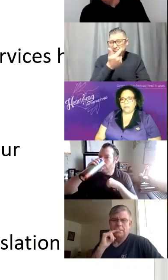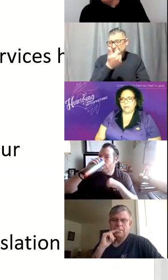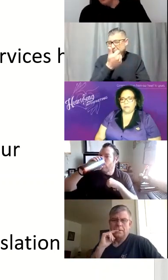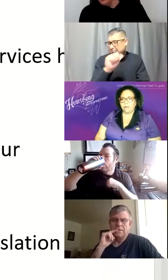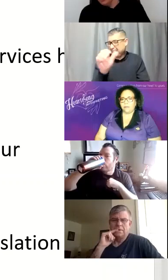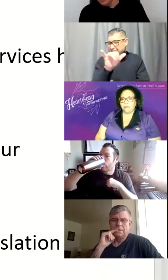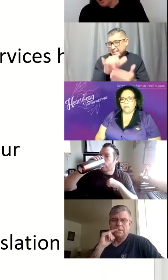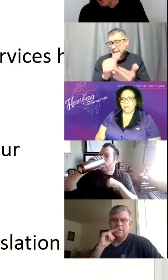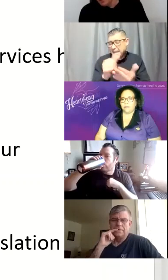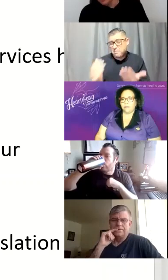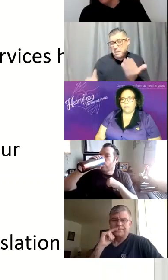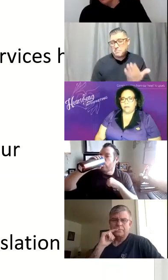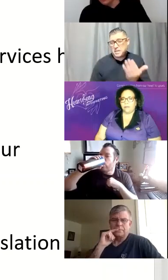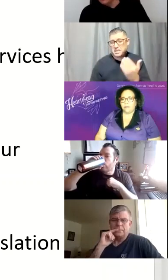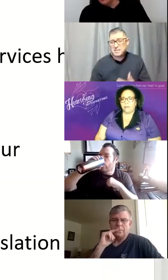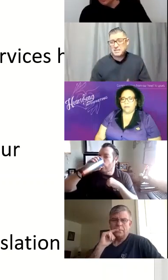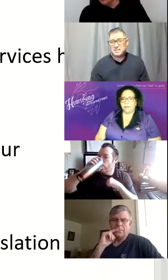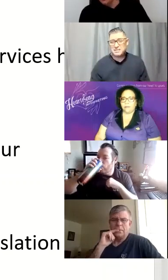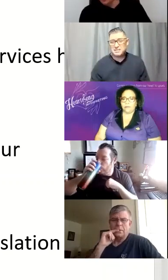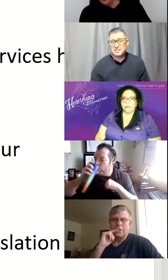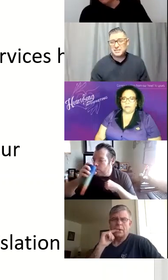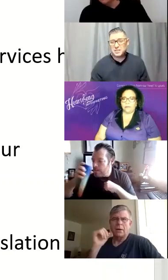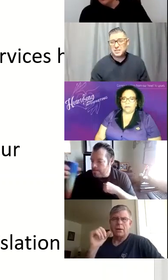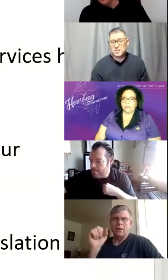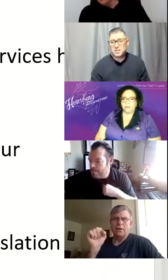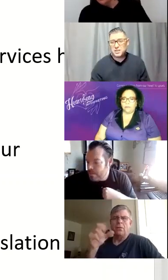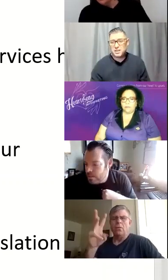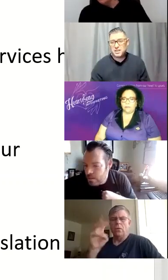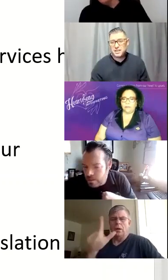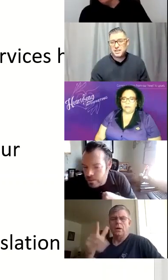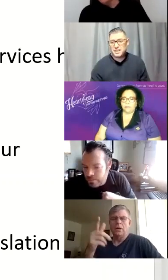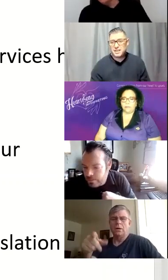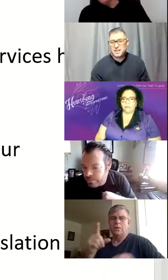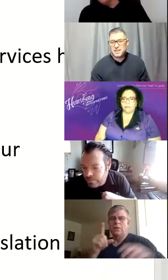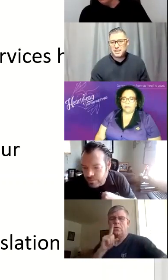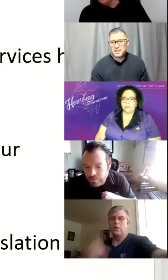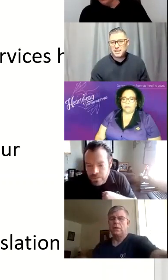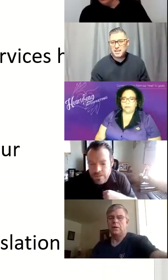might, you know, or also our students should be aware of?